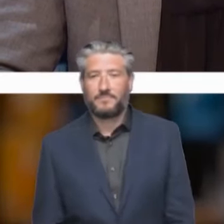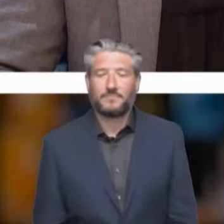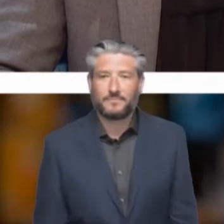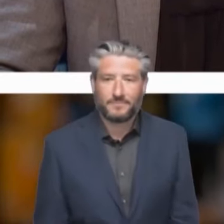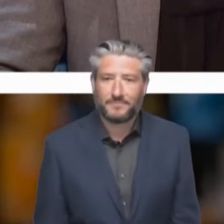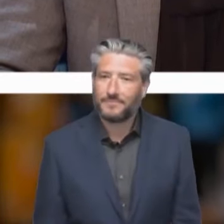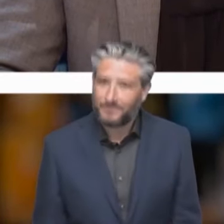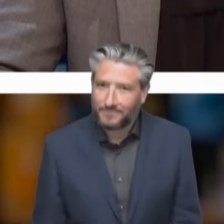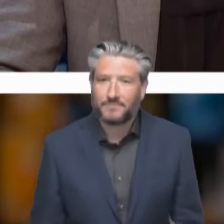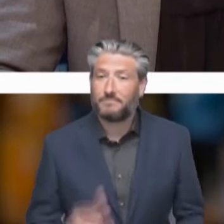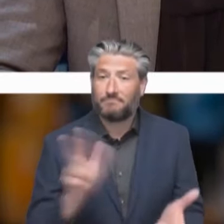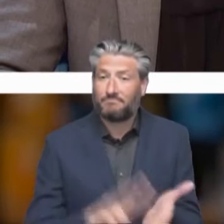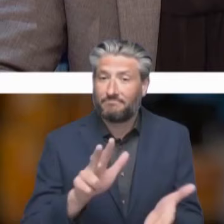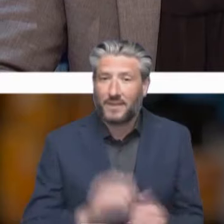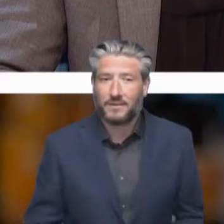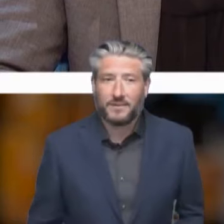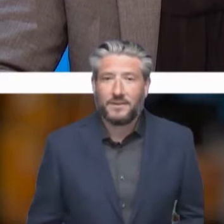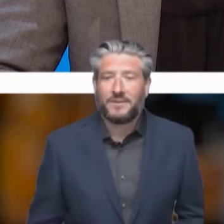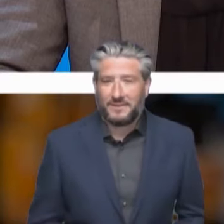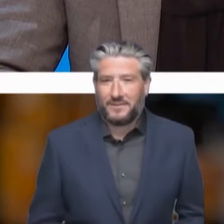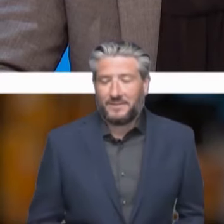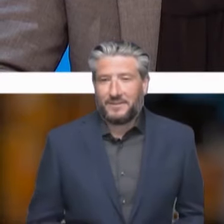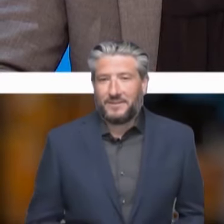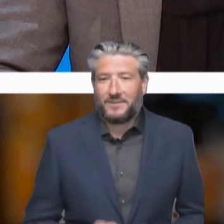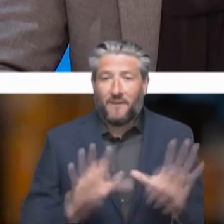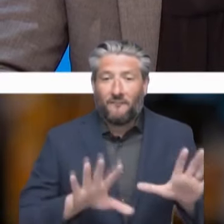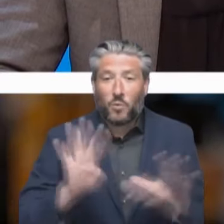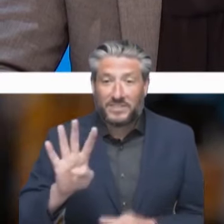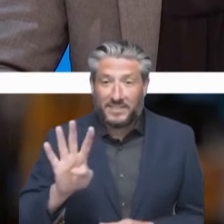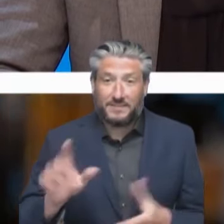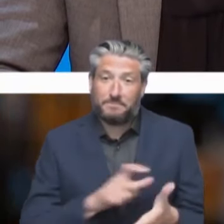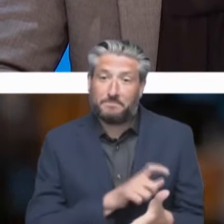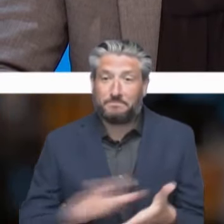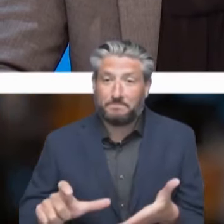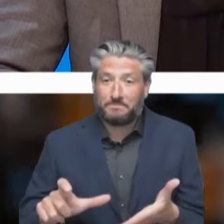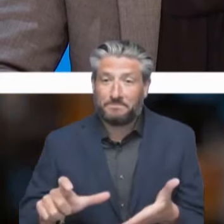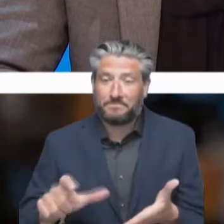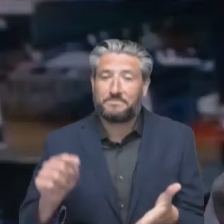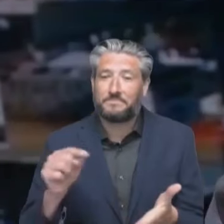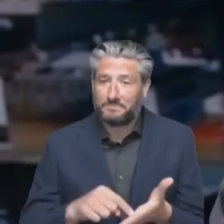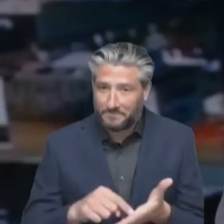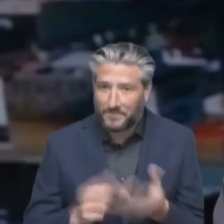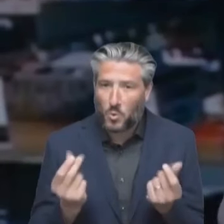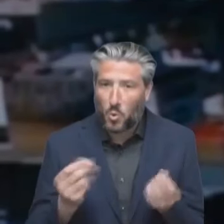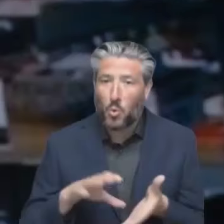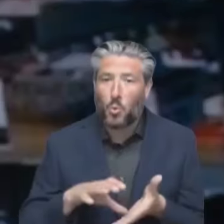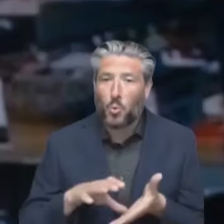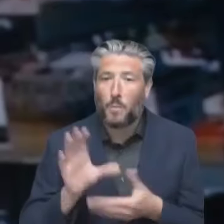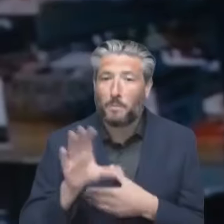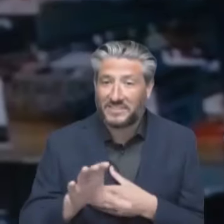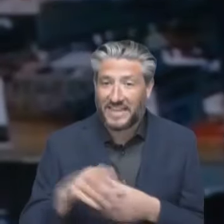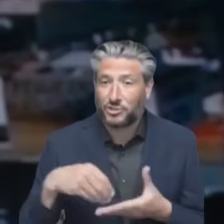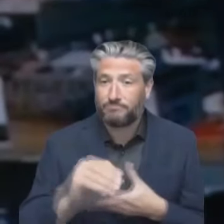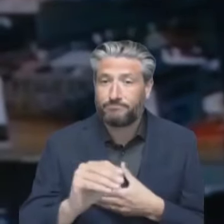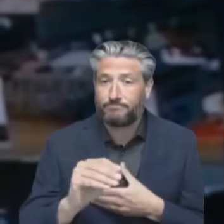14th resolution submits for your approval the elements of compensation paid during or awarded for the year 2020 to